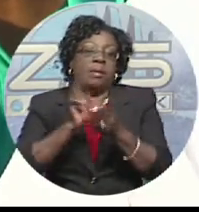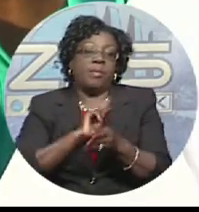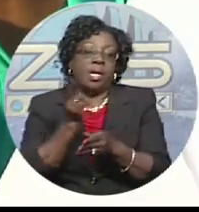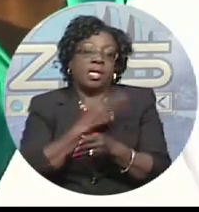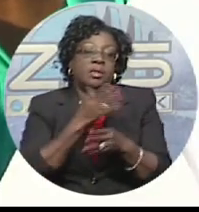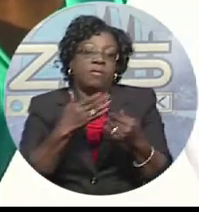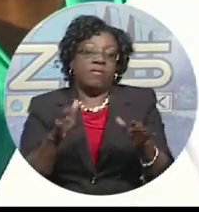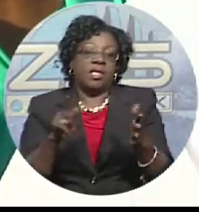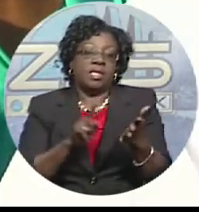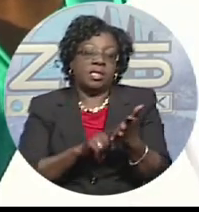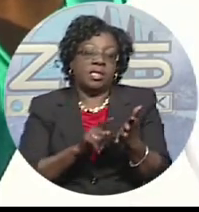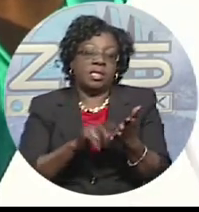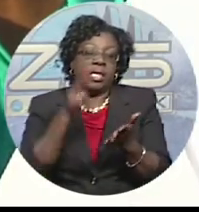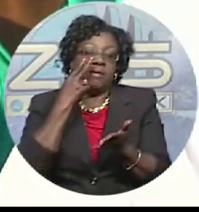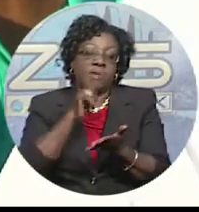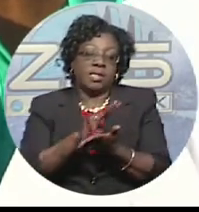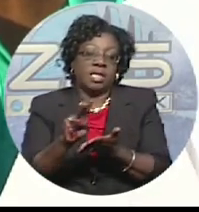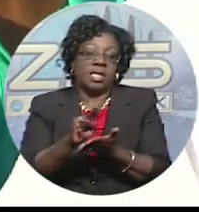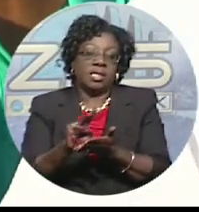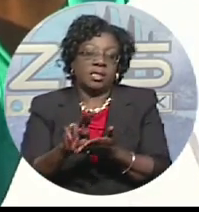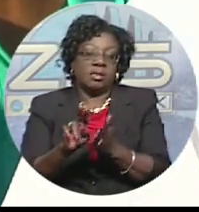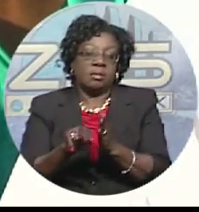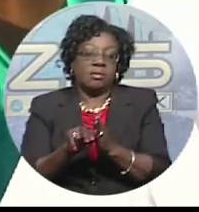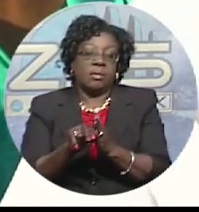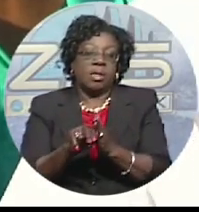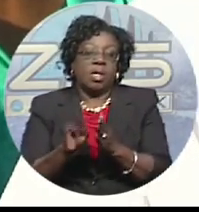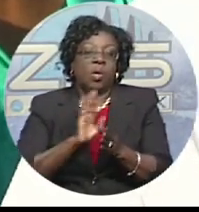this investigation at this time. We are not